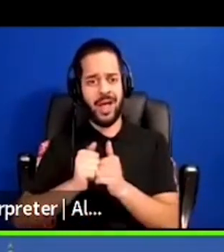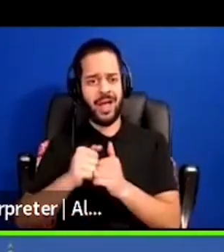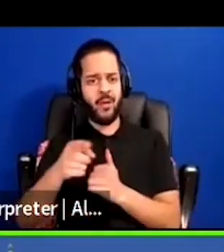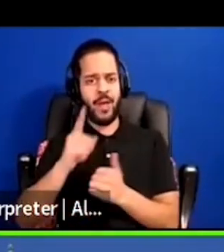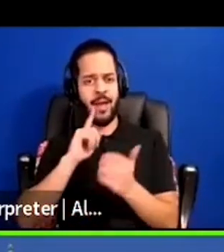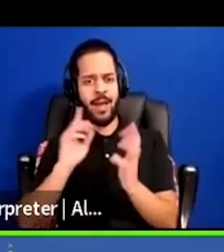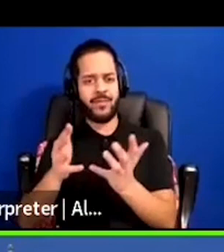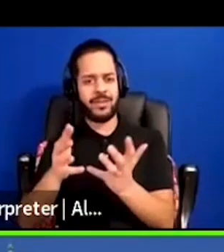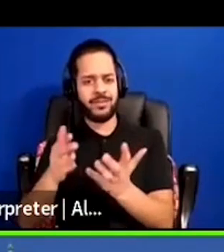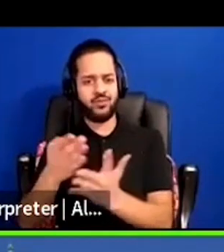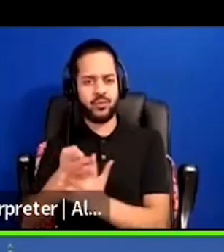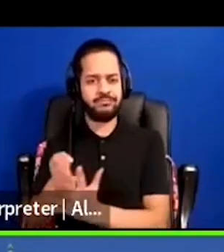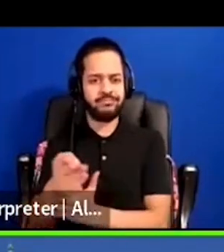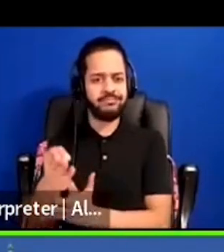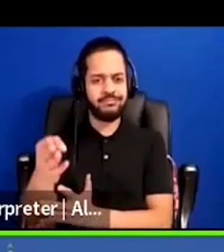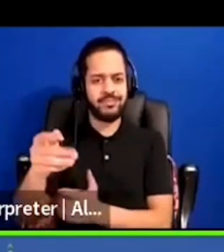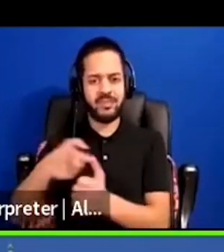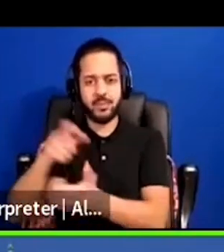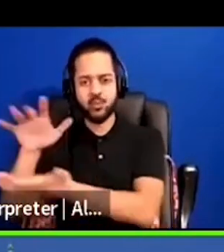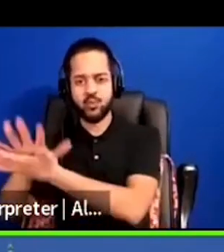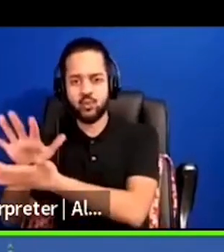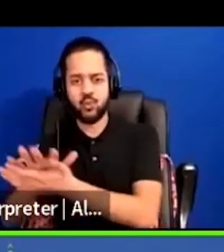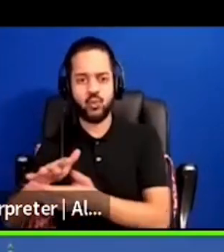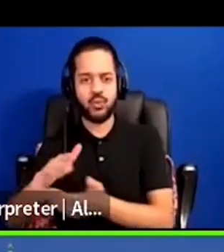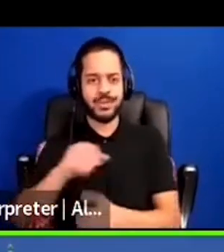that conversation?